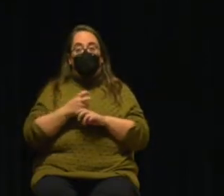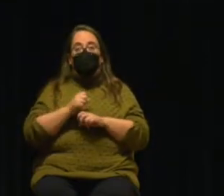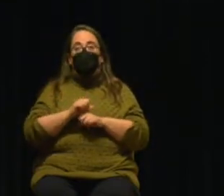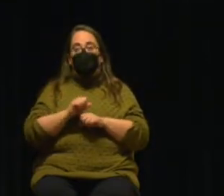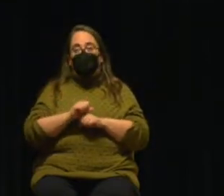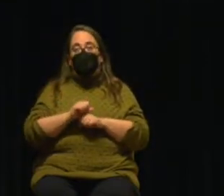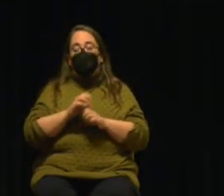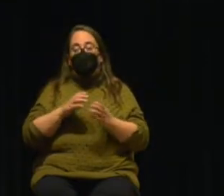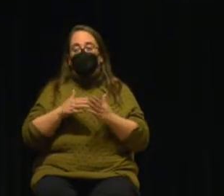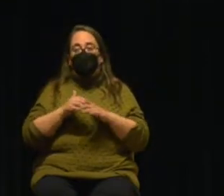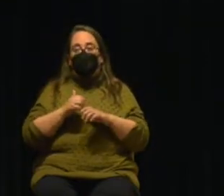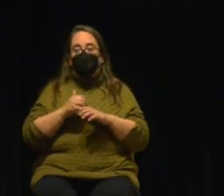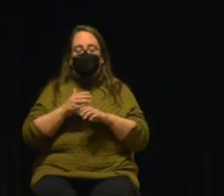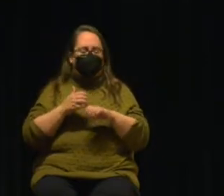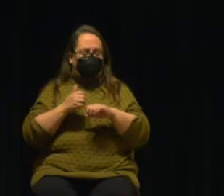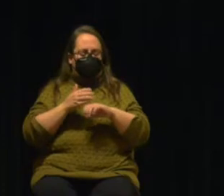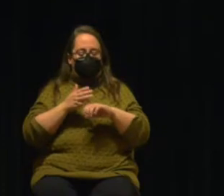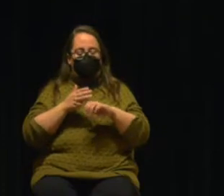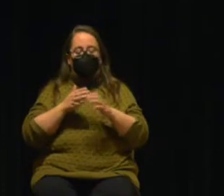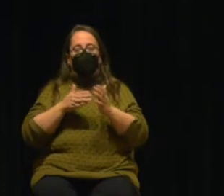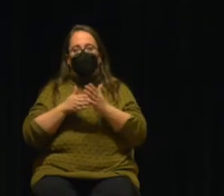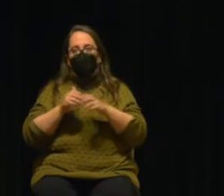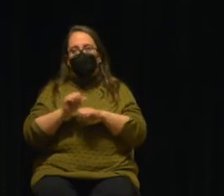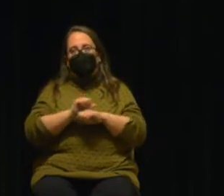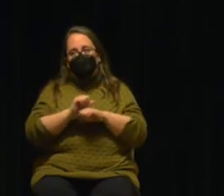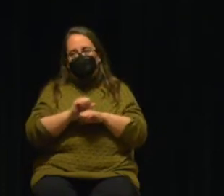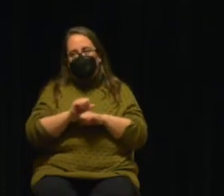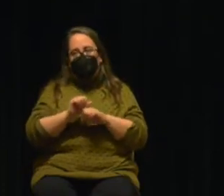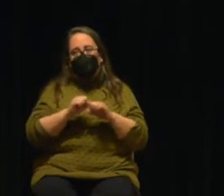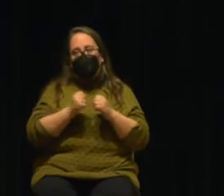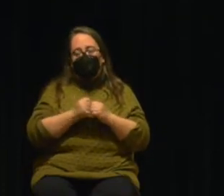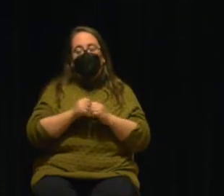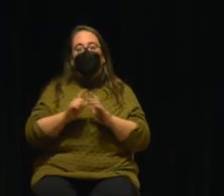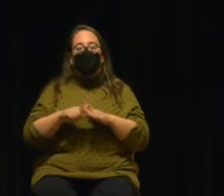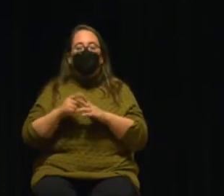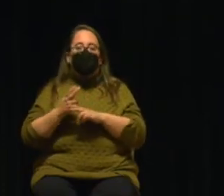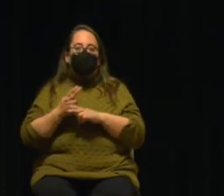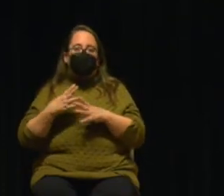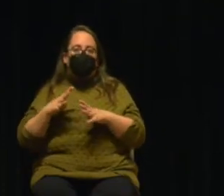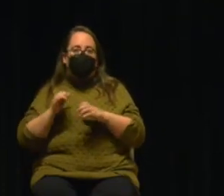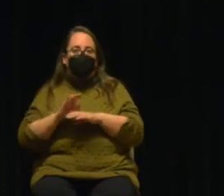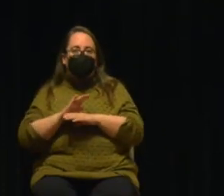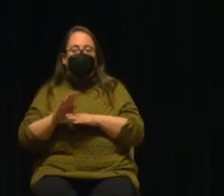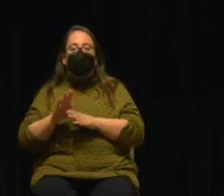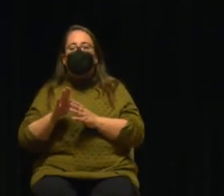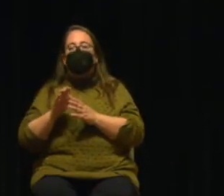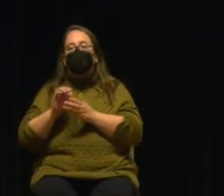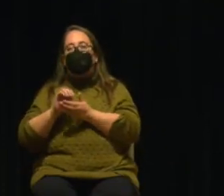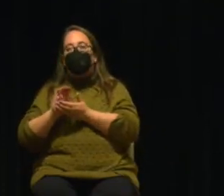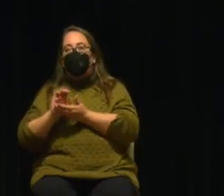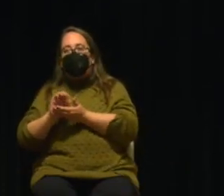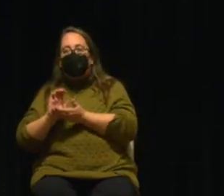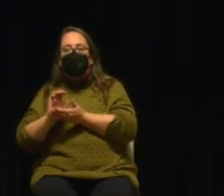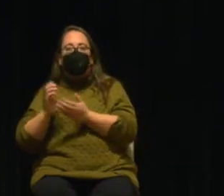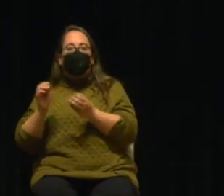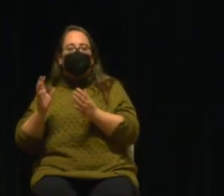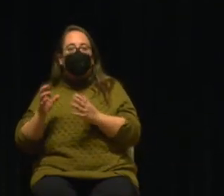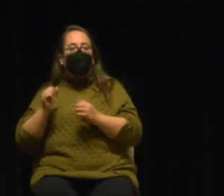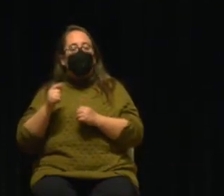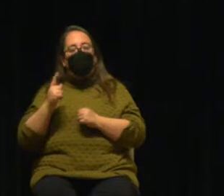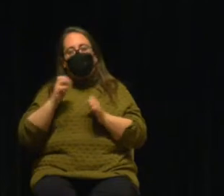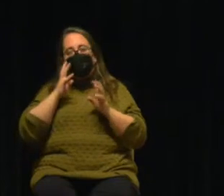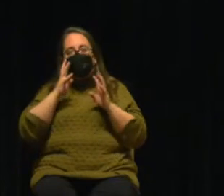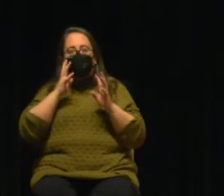the Anti-Slavery Society, he started a used clothing business. He started an oyster seller. You know, so he was always